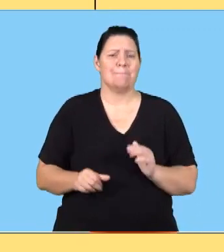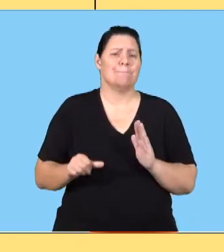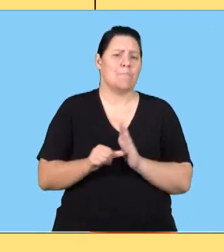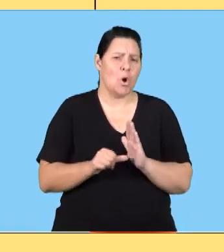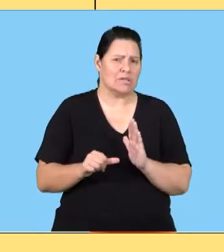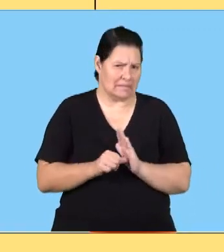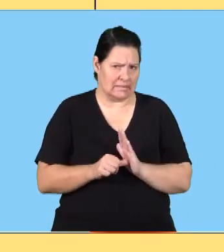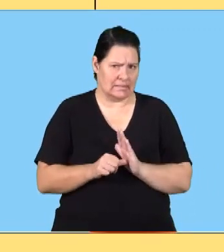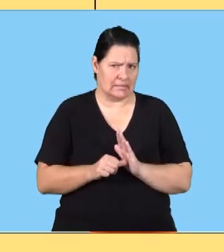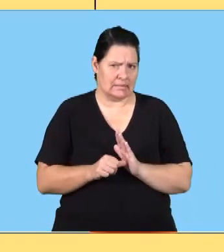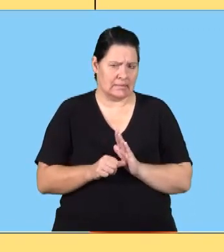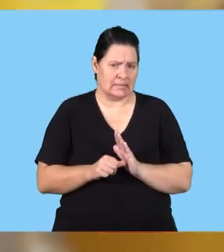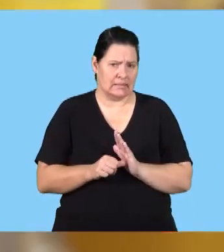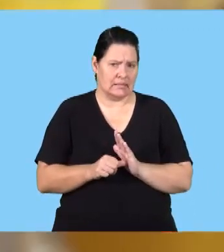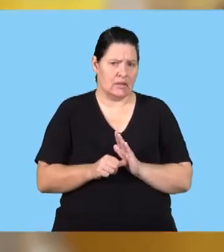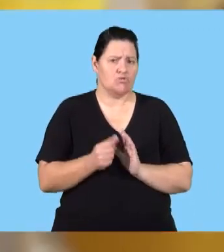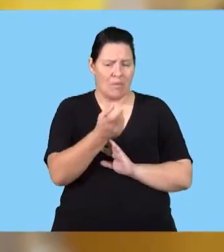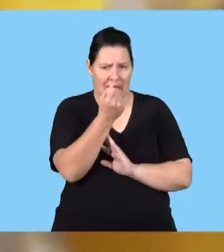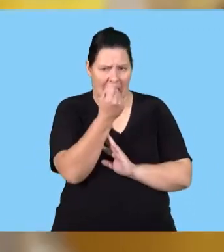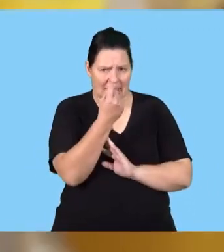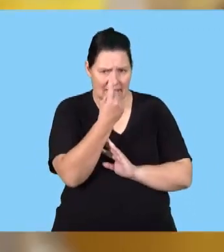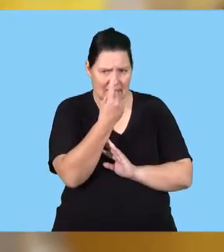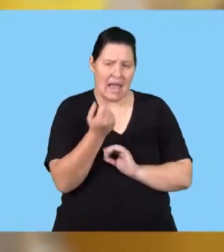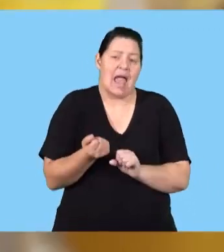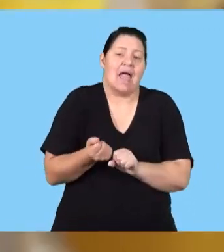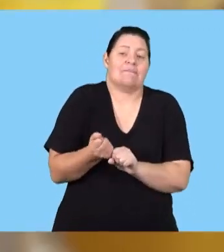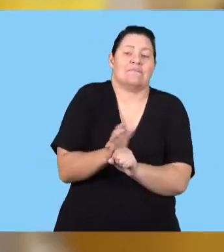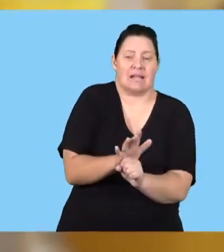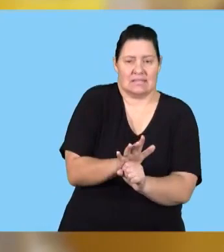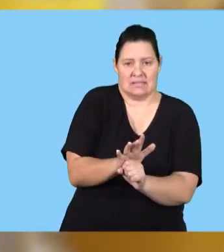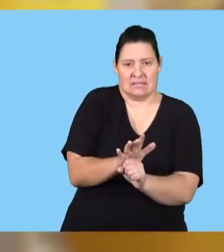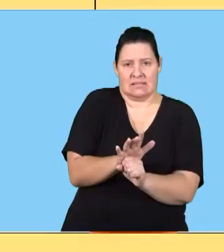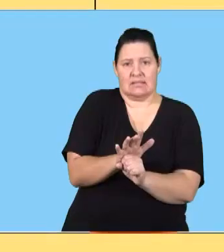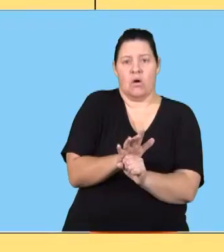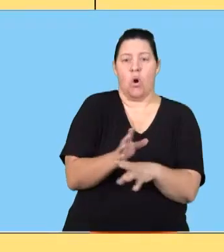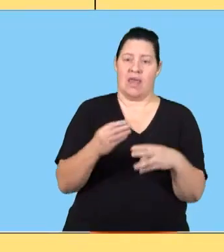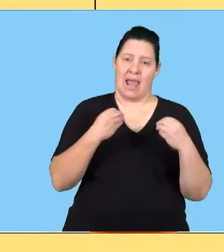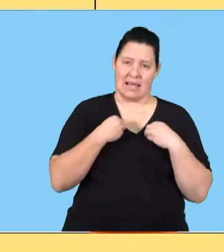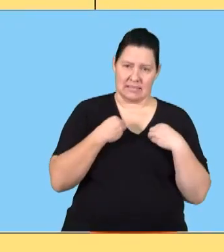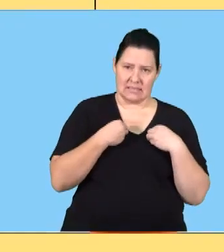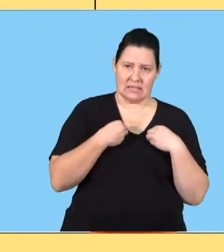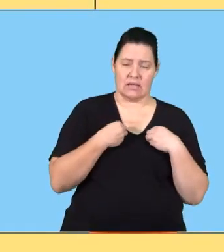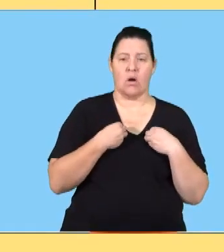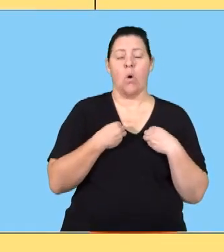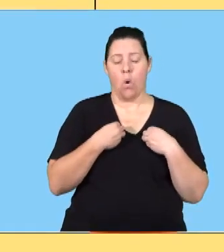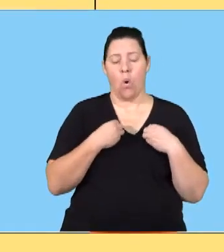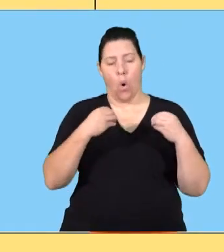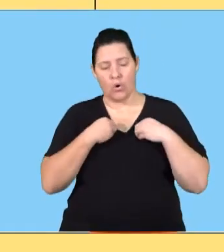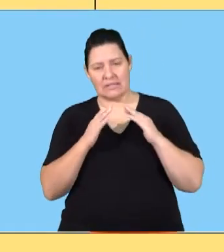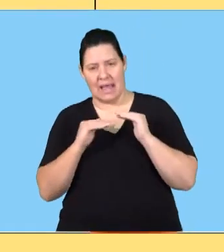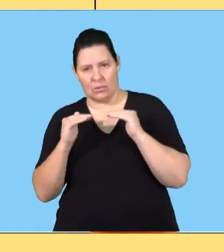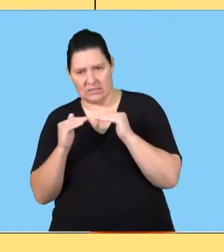is very important, dear learners, that you get to understand the effect it will have either on the assets, owner's